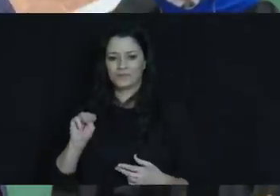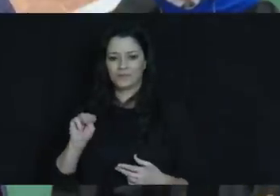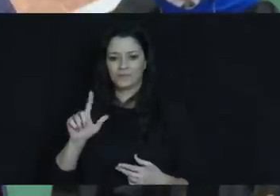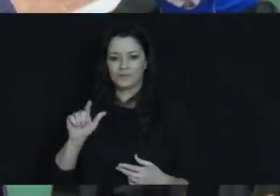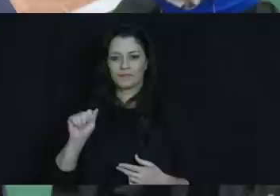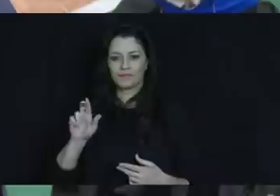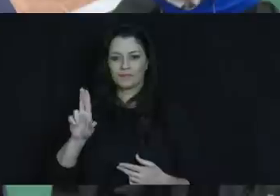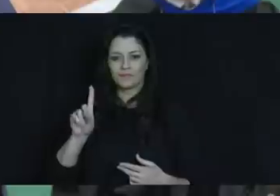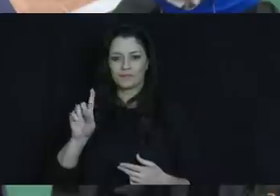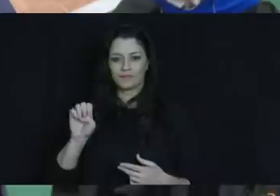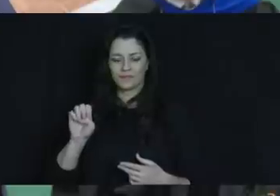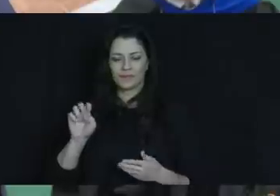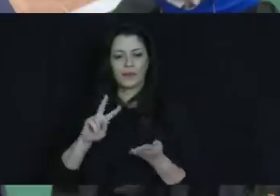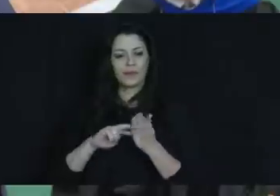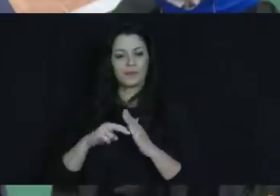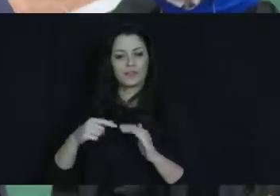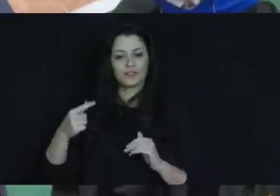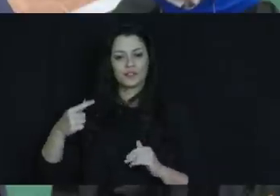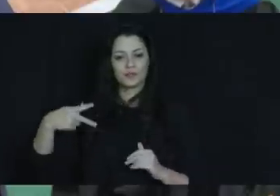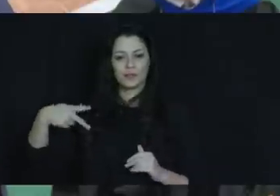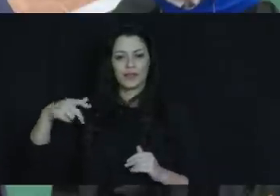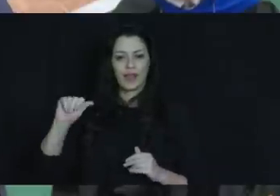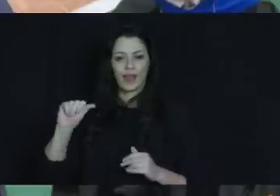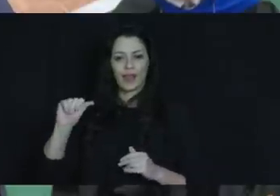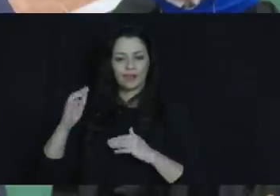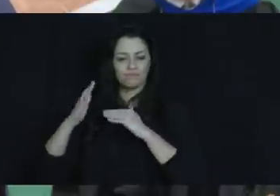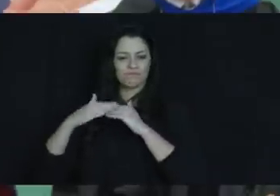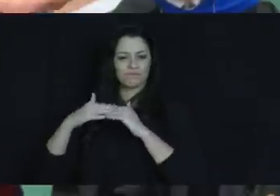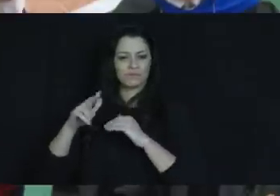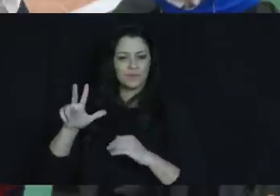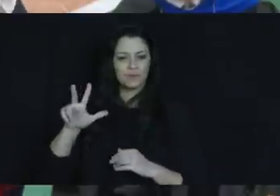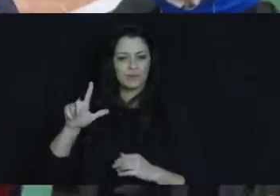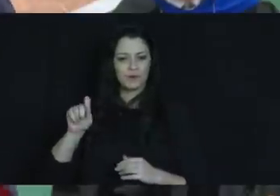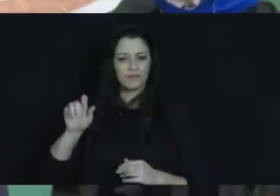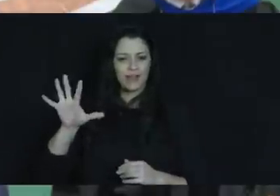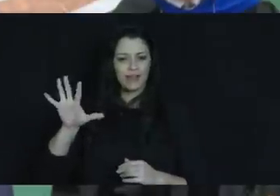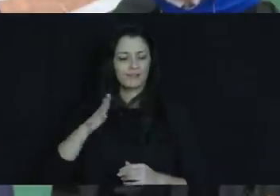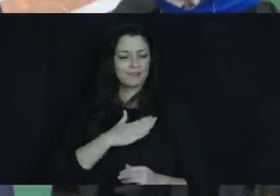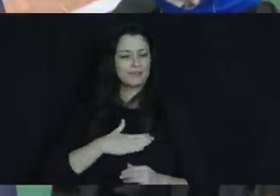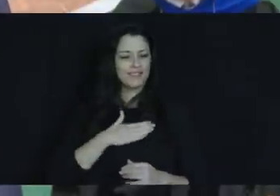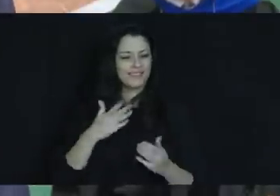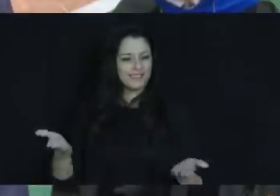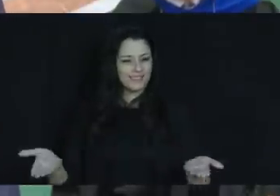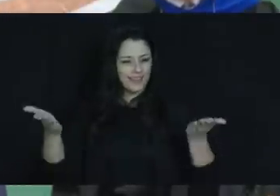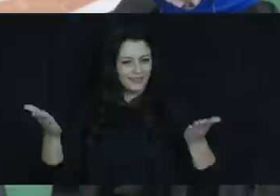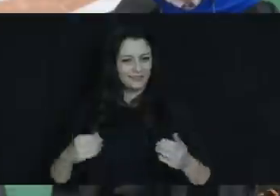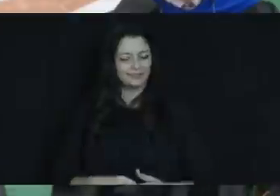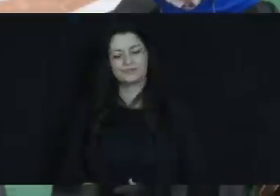a GPA of 3.5 or higher, would you please stand?